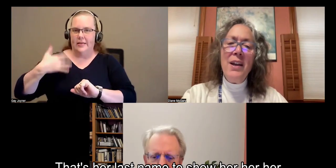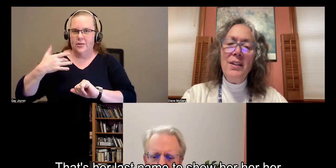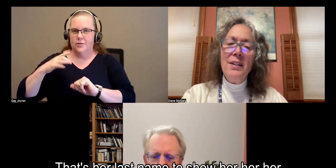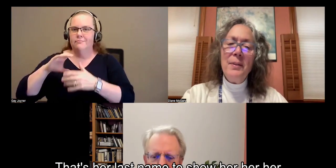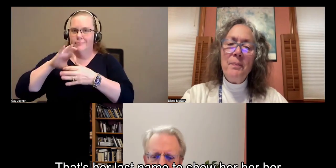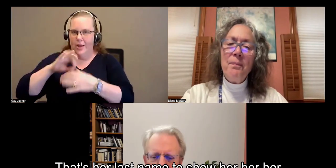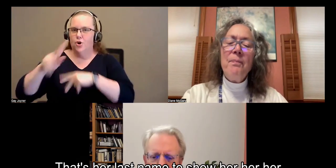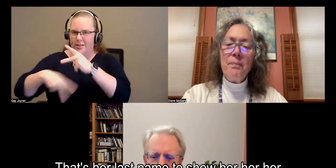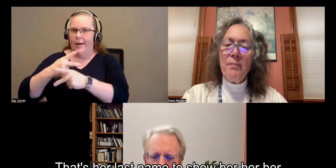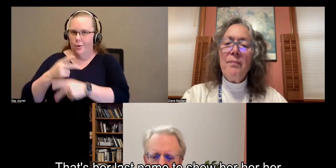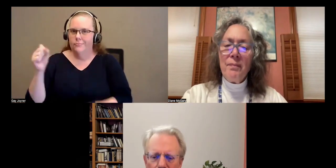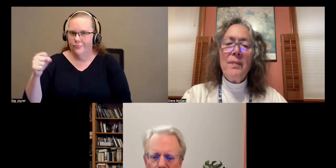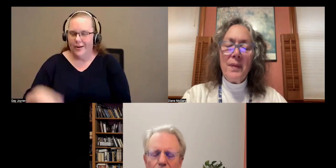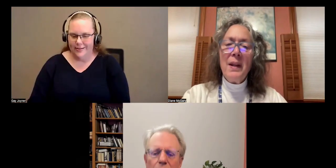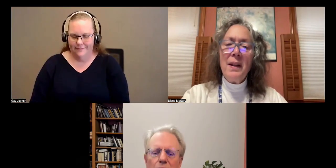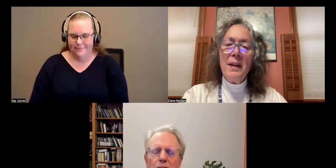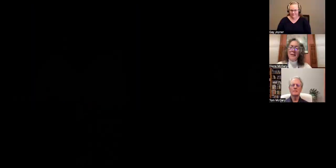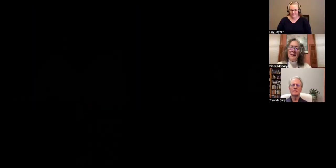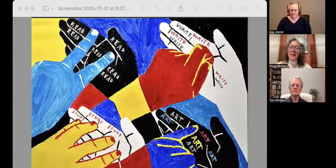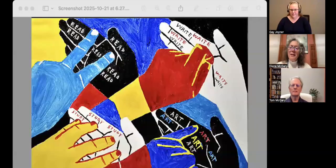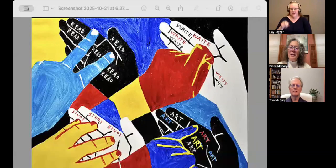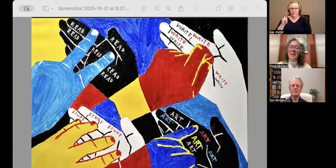Her style, feelings and her style, right?